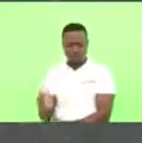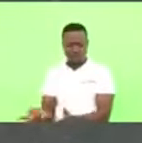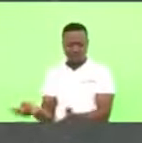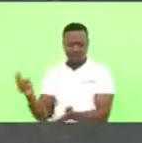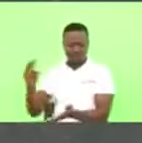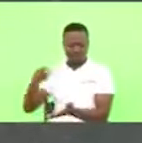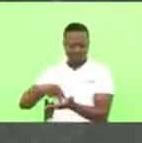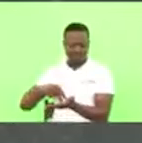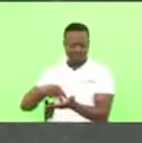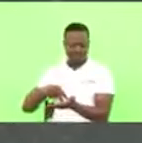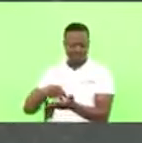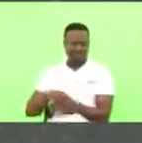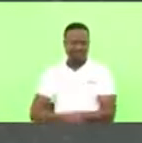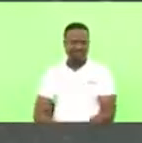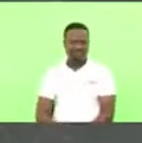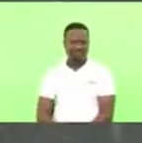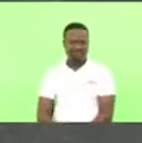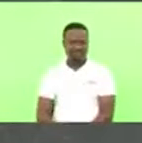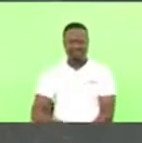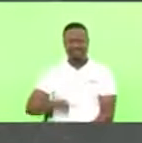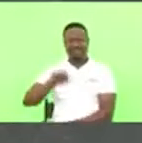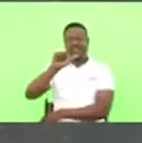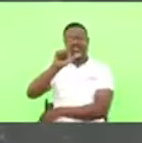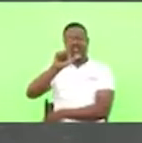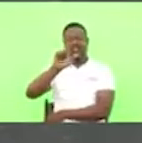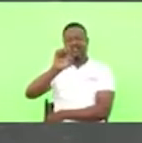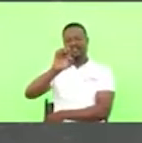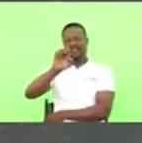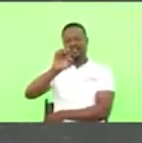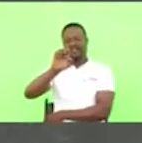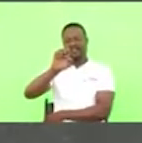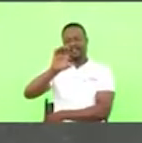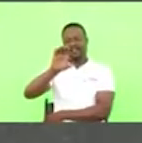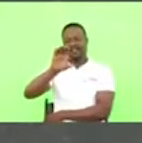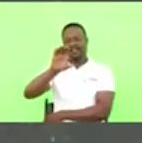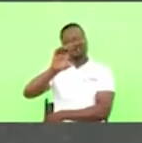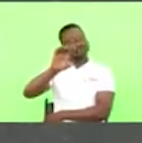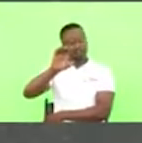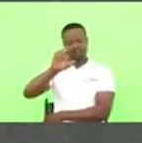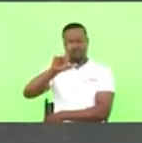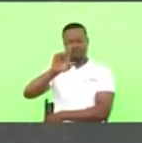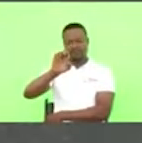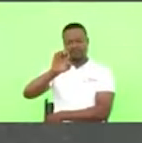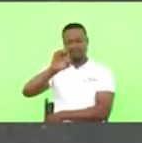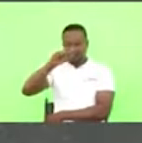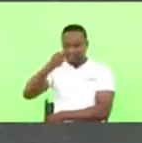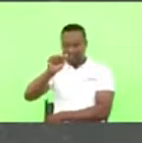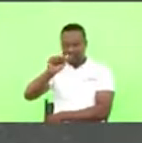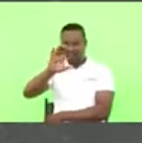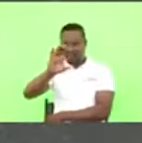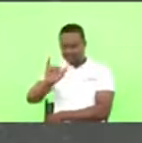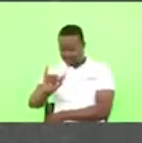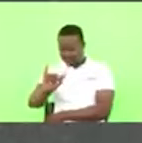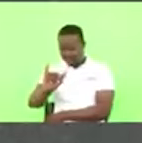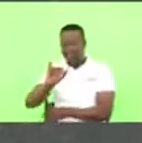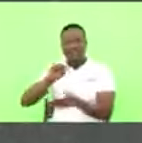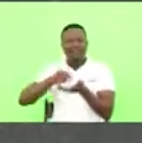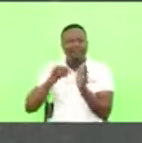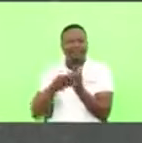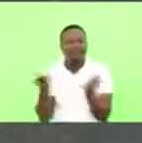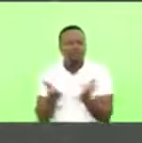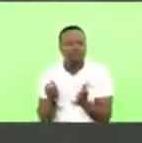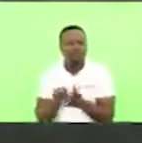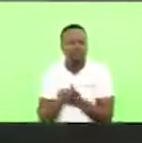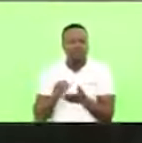resurrection. When we say legacy, what do we really mean? We are talking about that which is